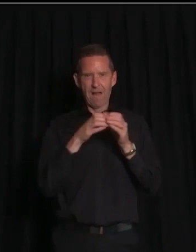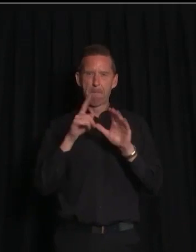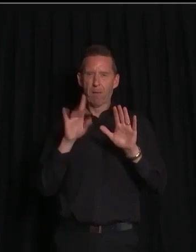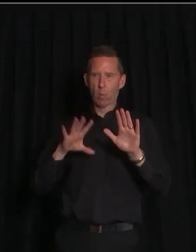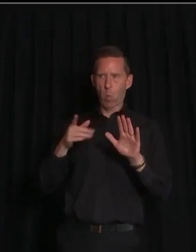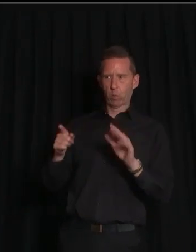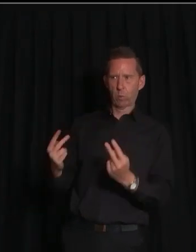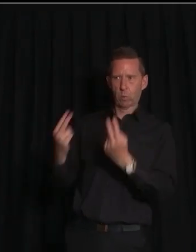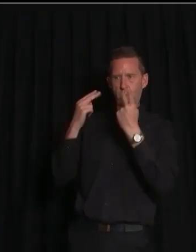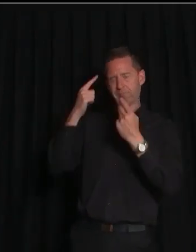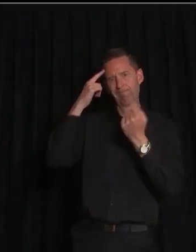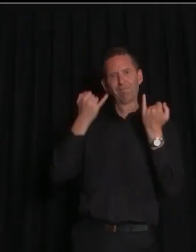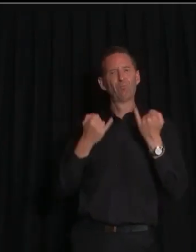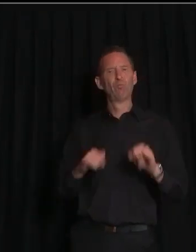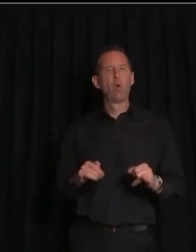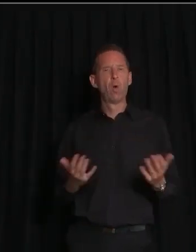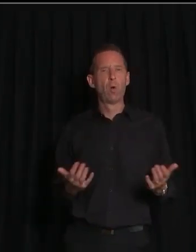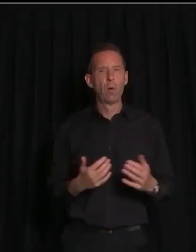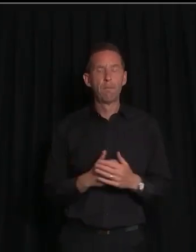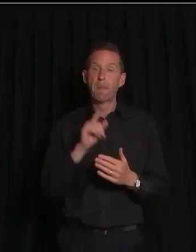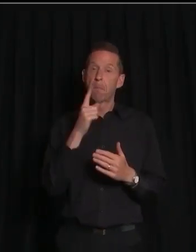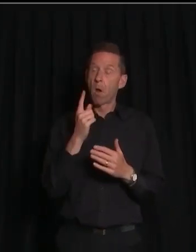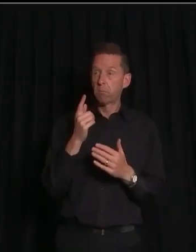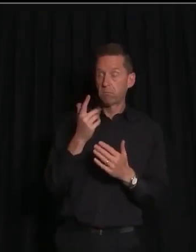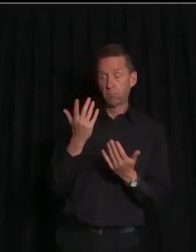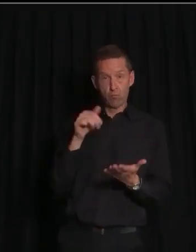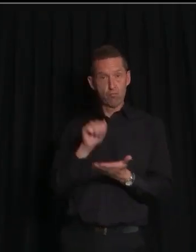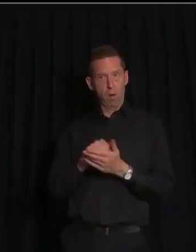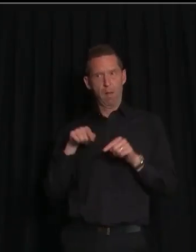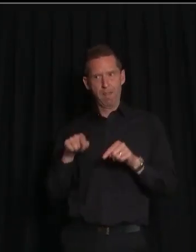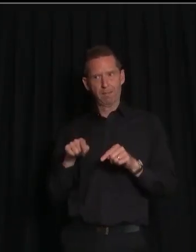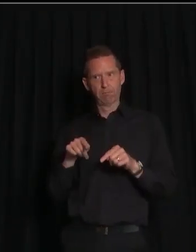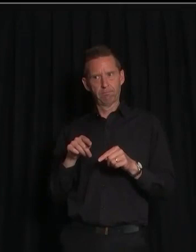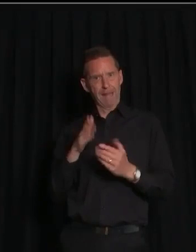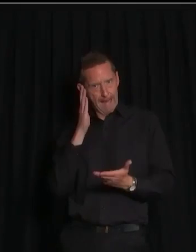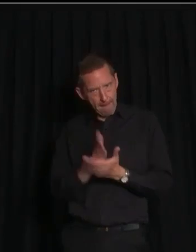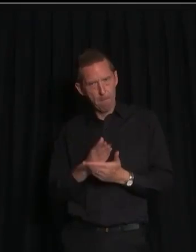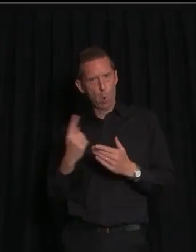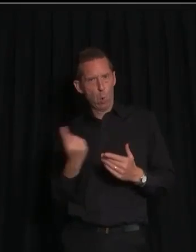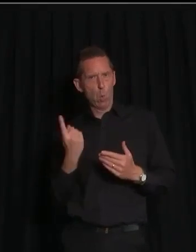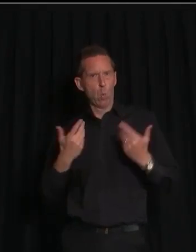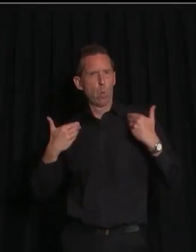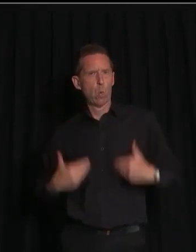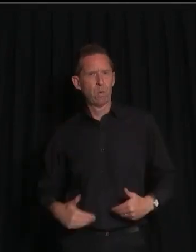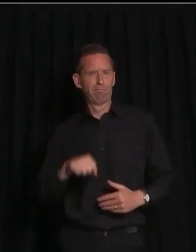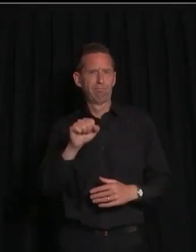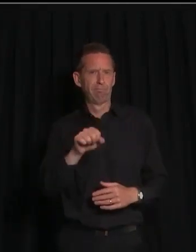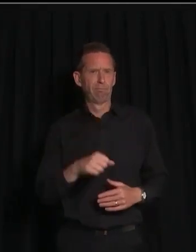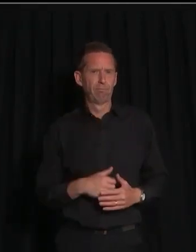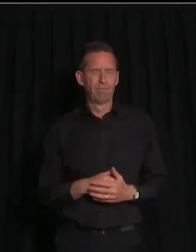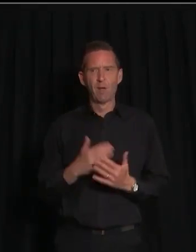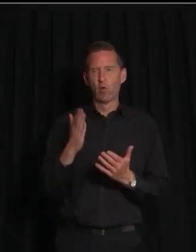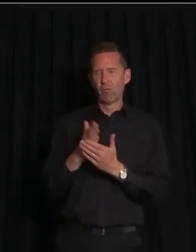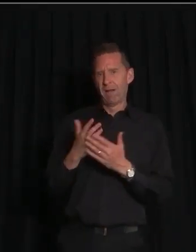but at the same time, they are true, like about who I am. So yeah, it's a real minefield